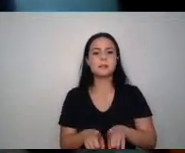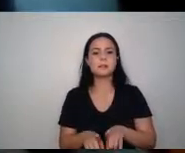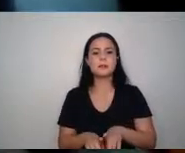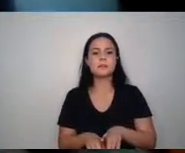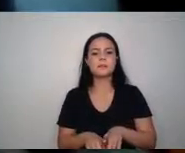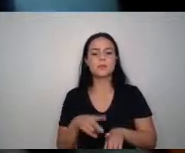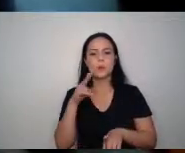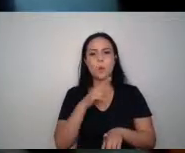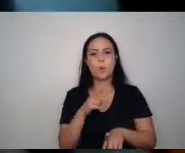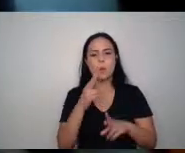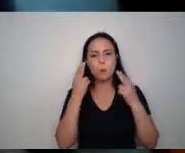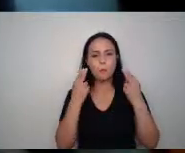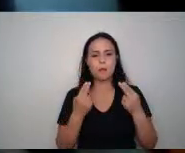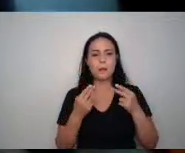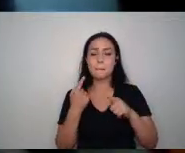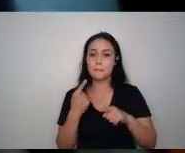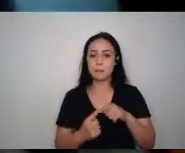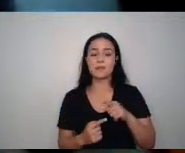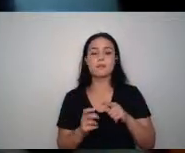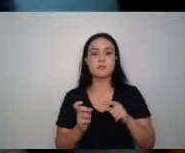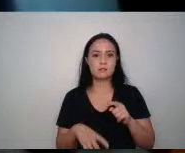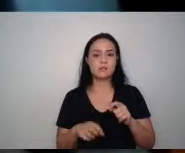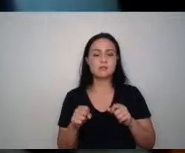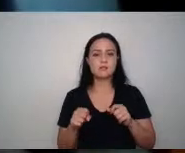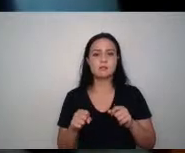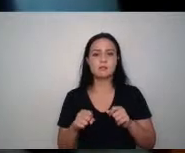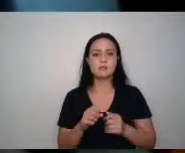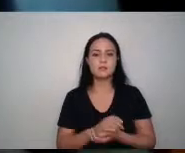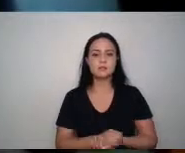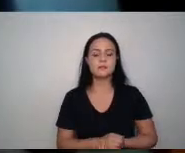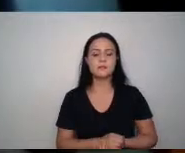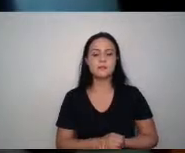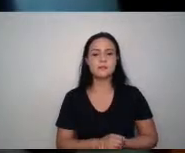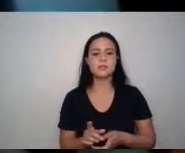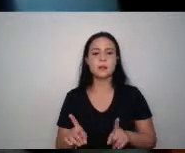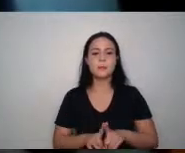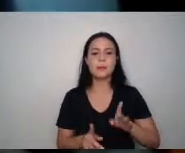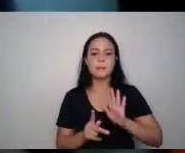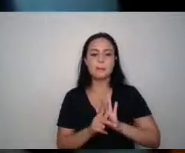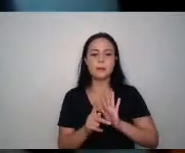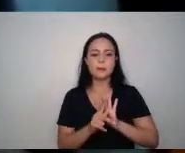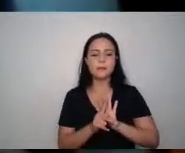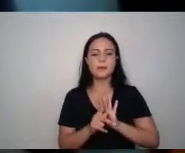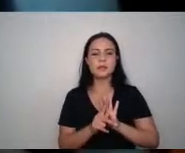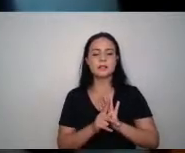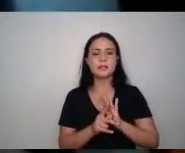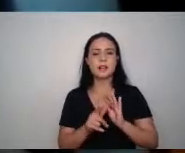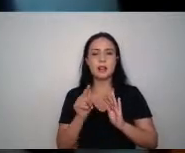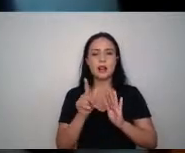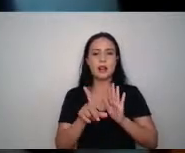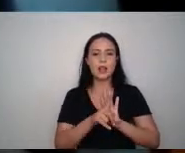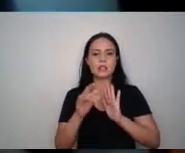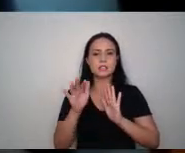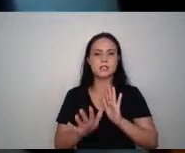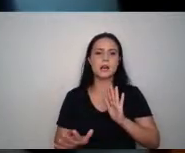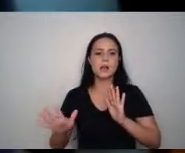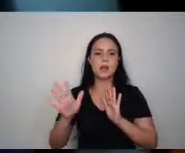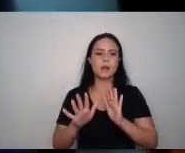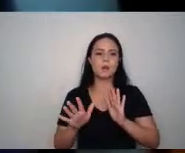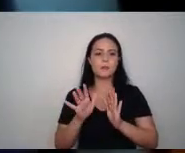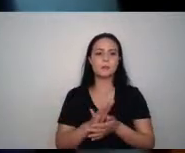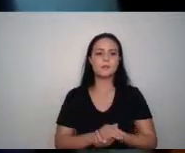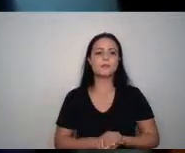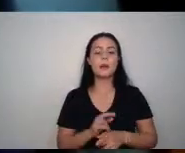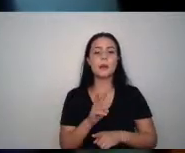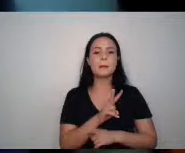higher capacity than the human eye. And of course, for that, from the